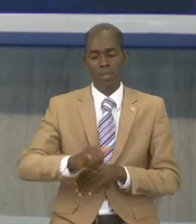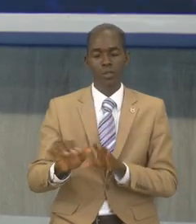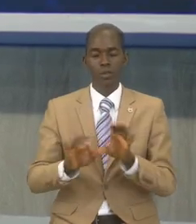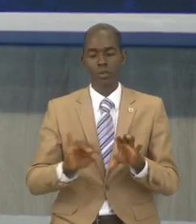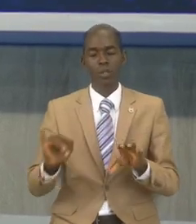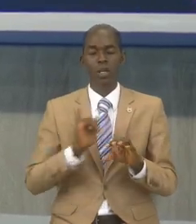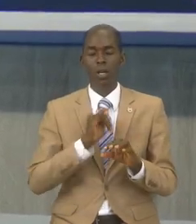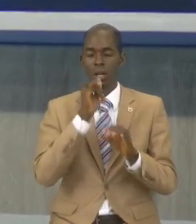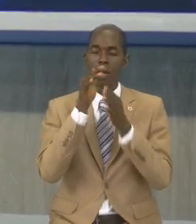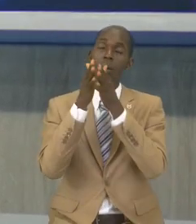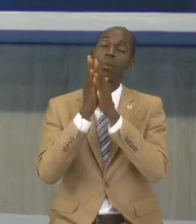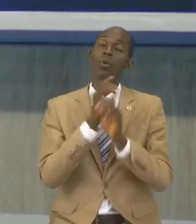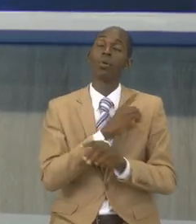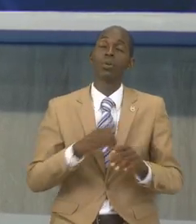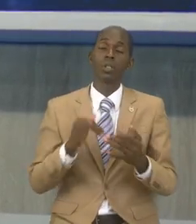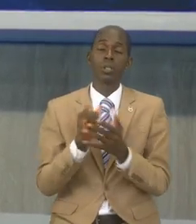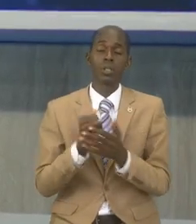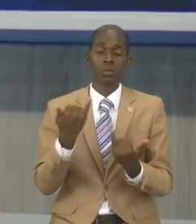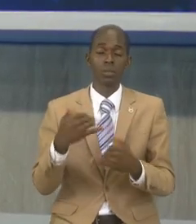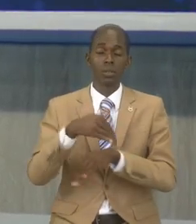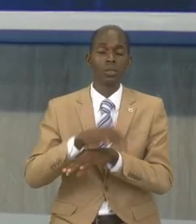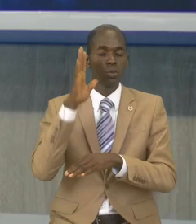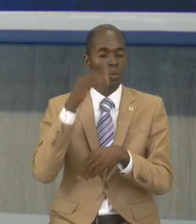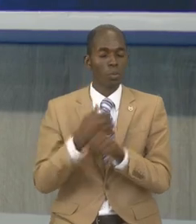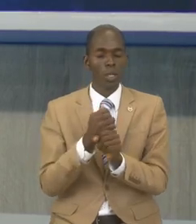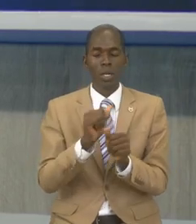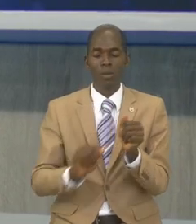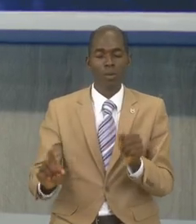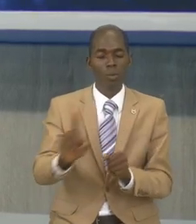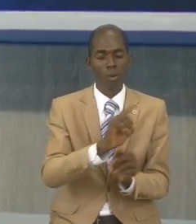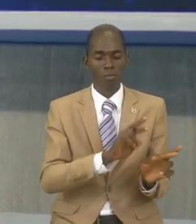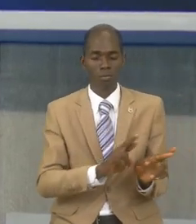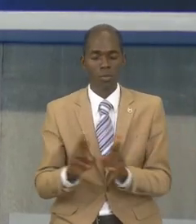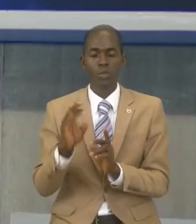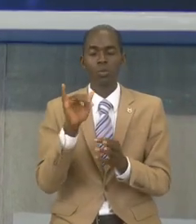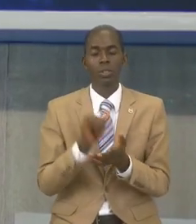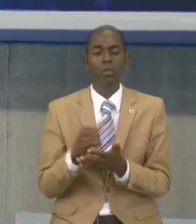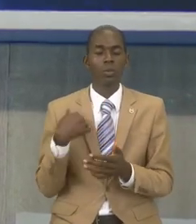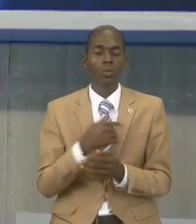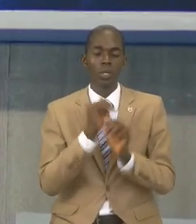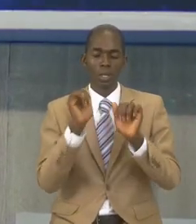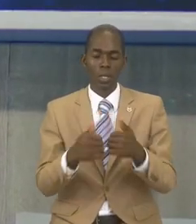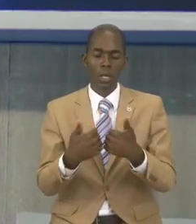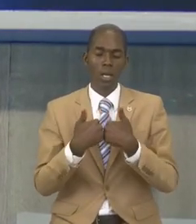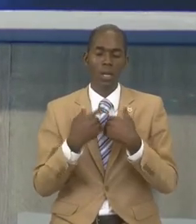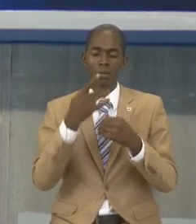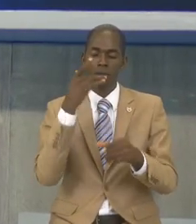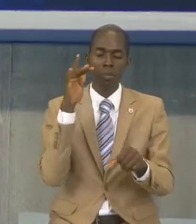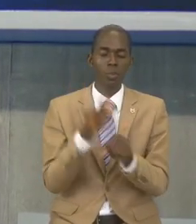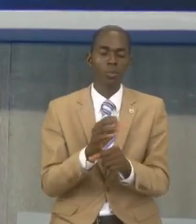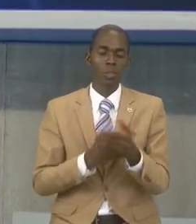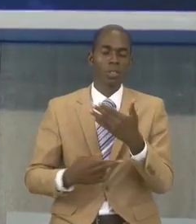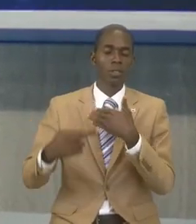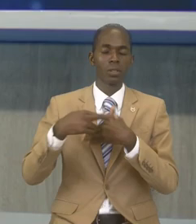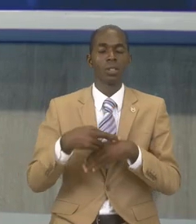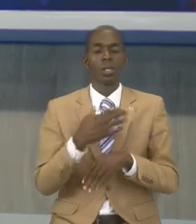Lord, that tonight you get every one of us ready so that we can have the promised restoration and